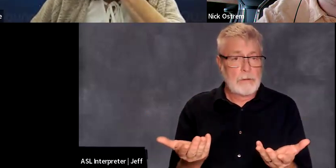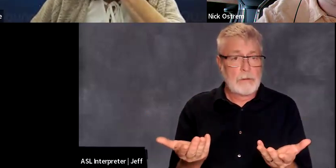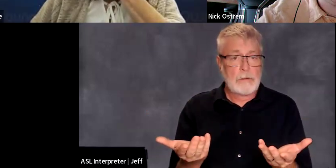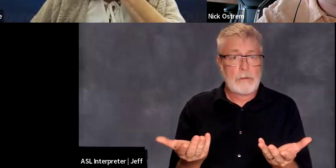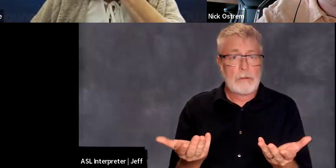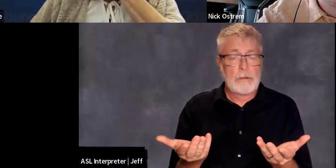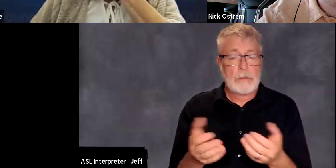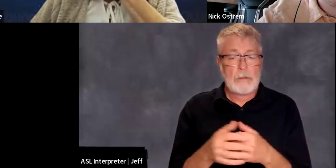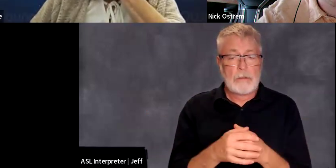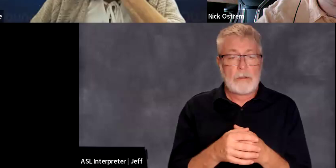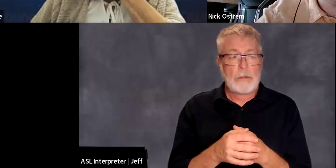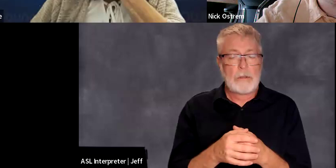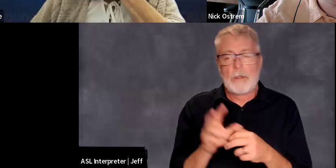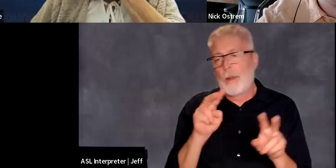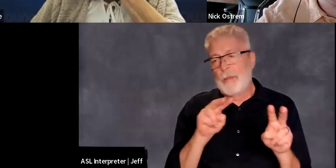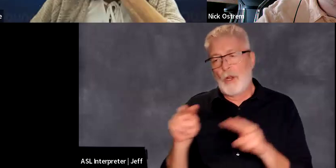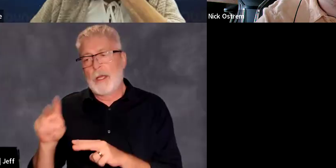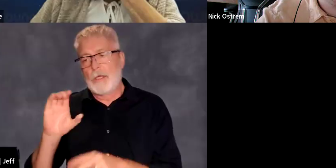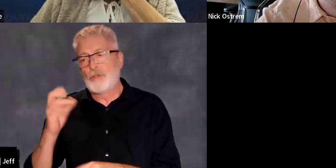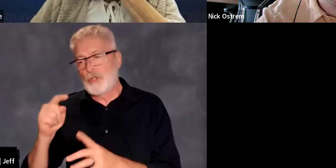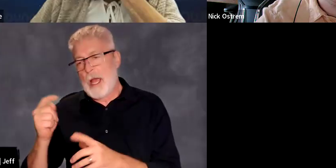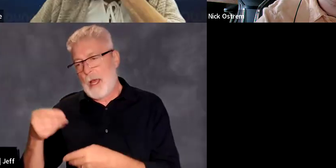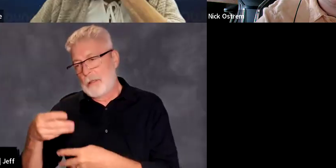Take a look at chat.